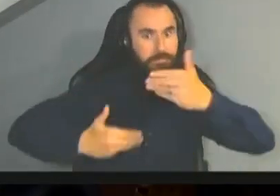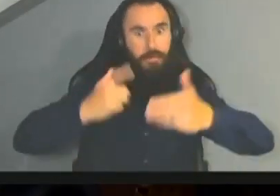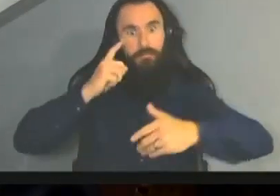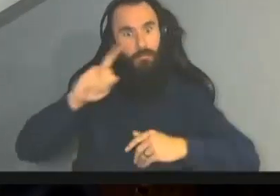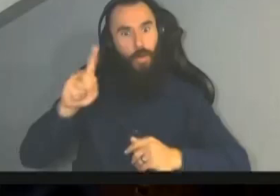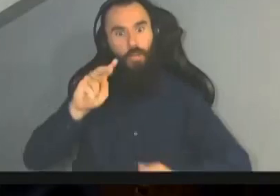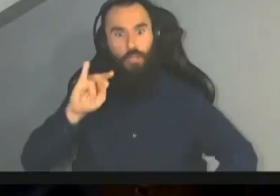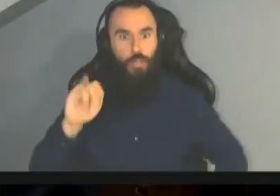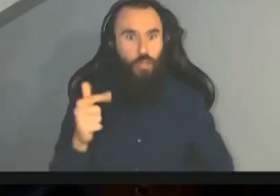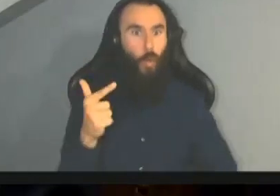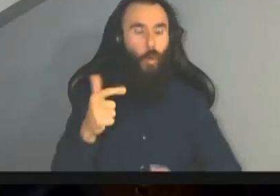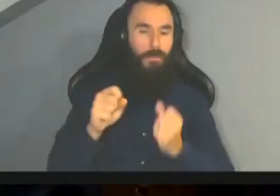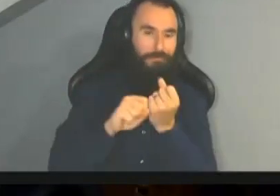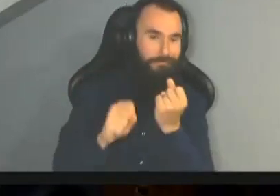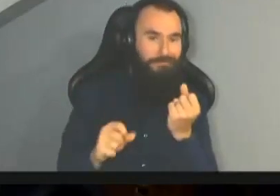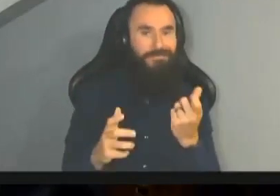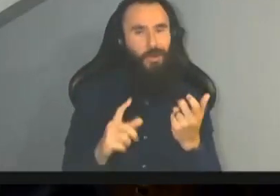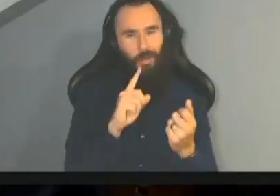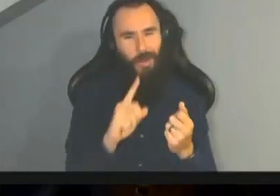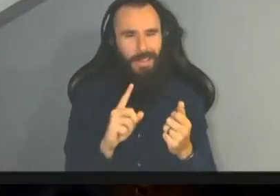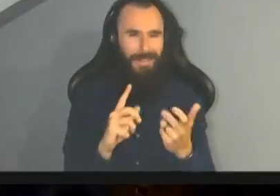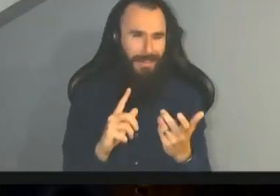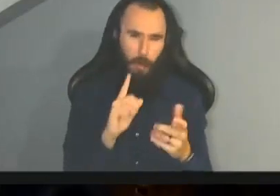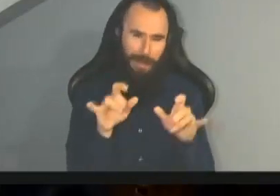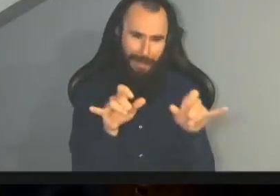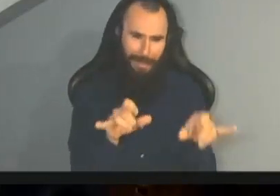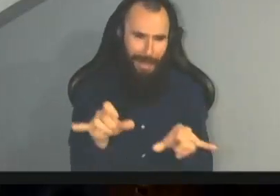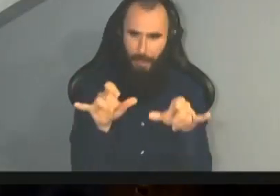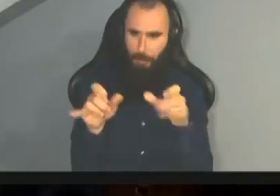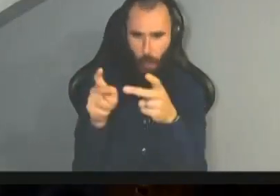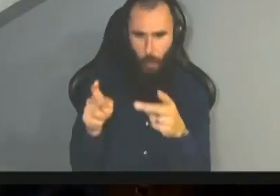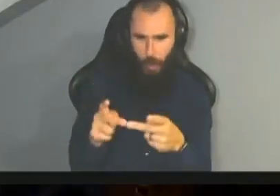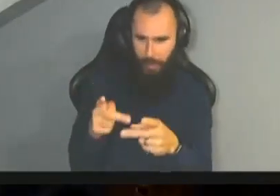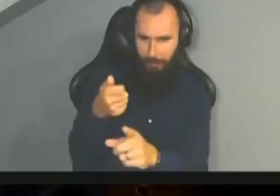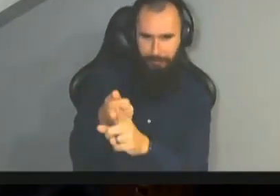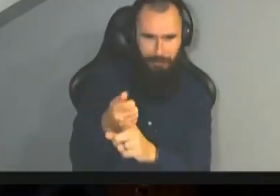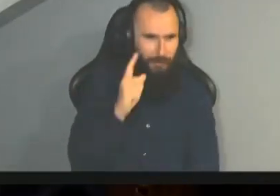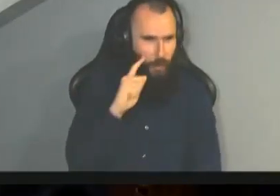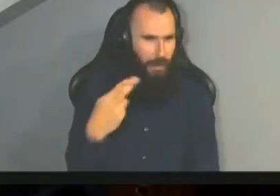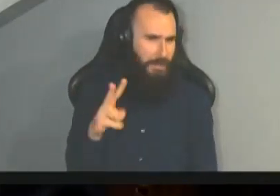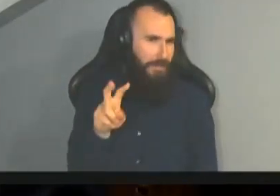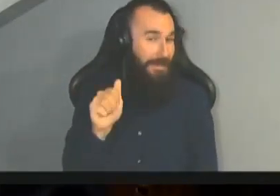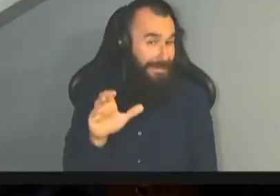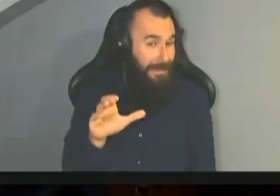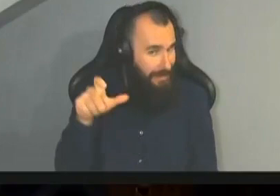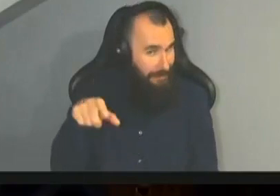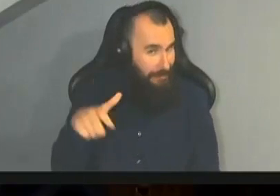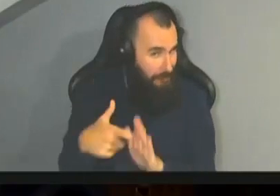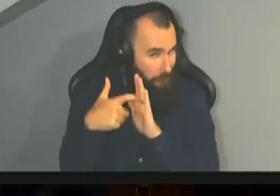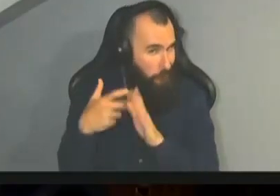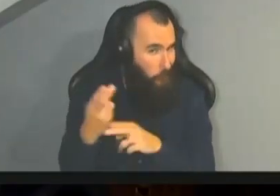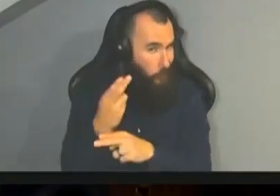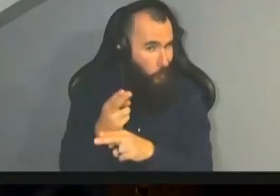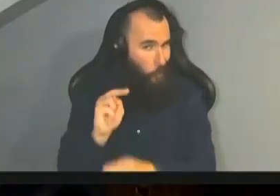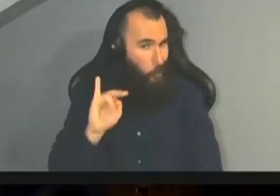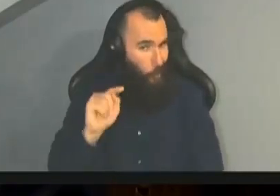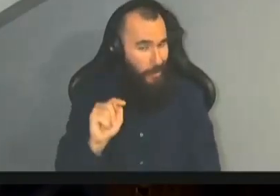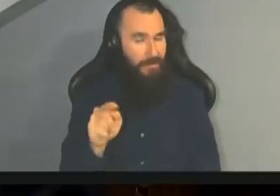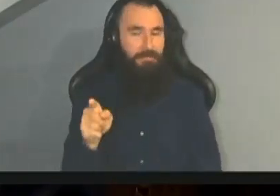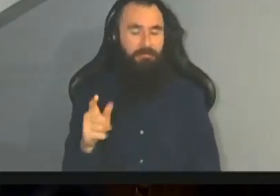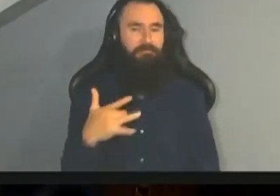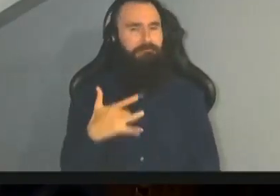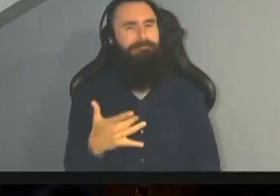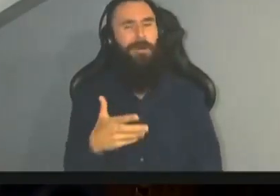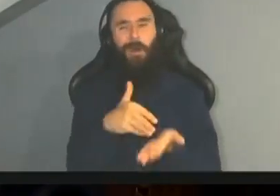in what really is a pretty common location for HVAC units. Usually they're often